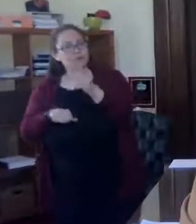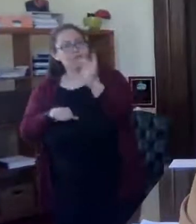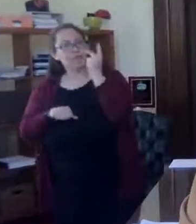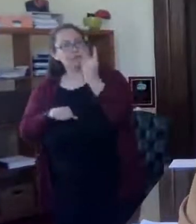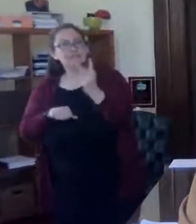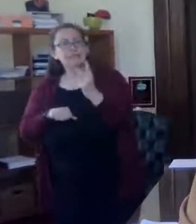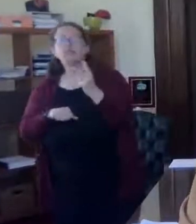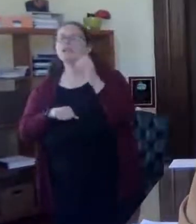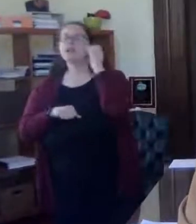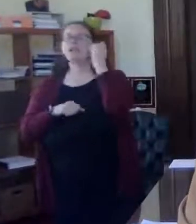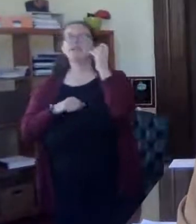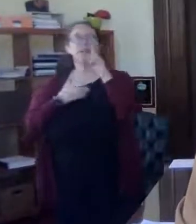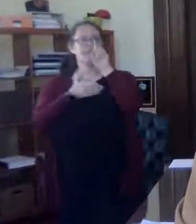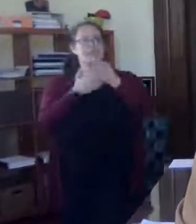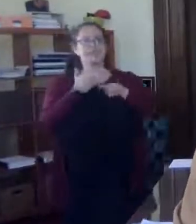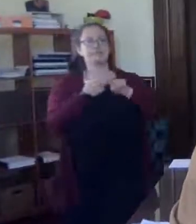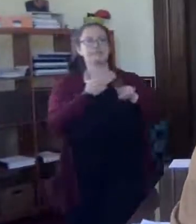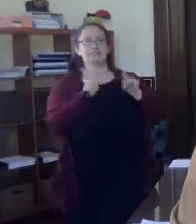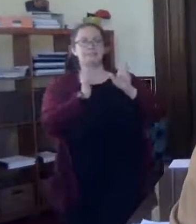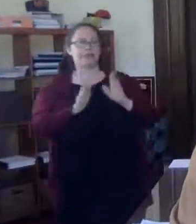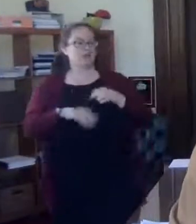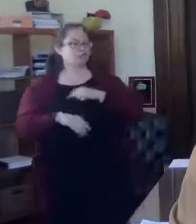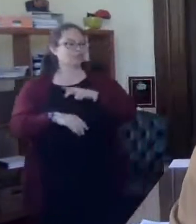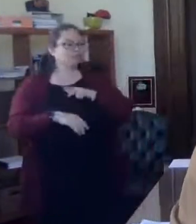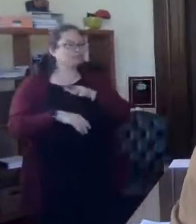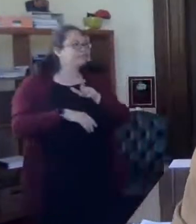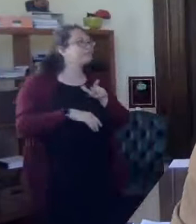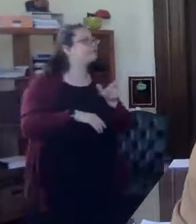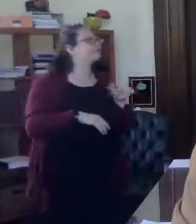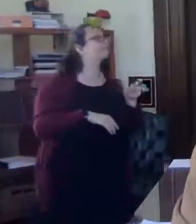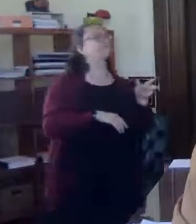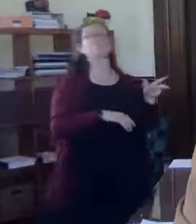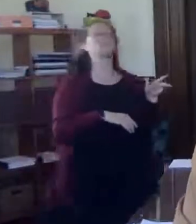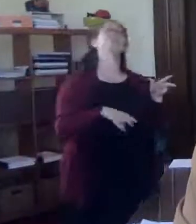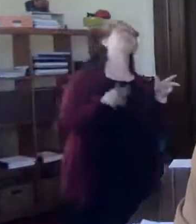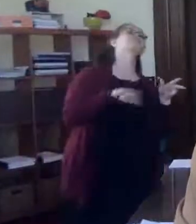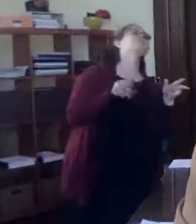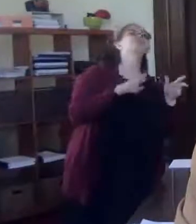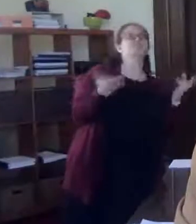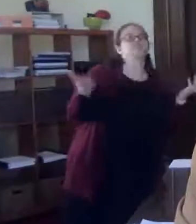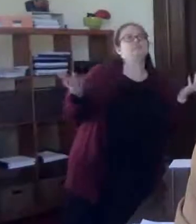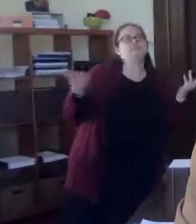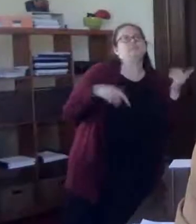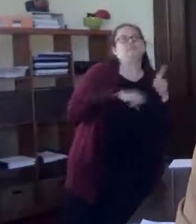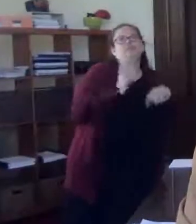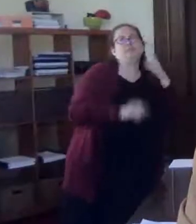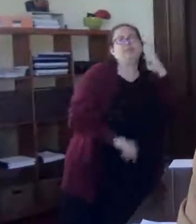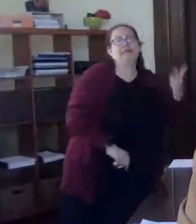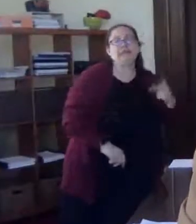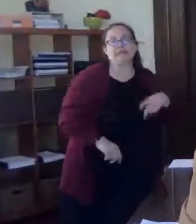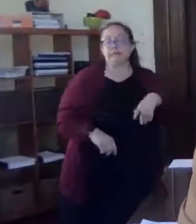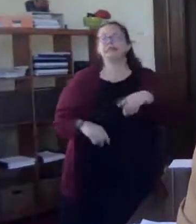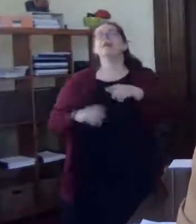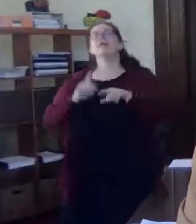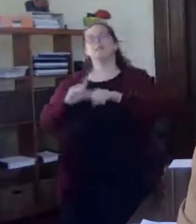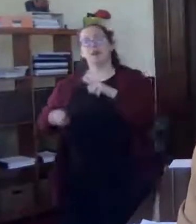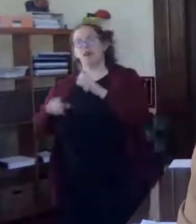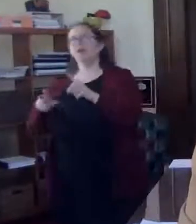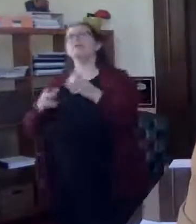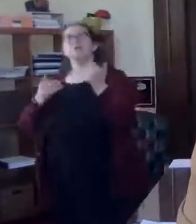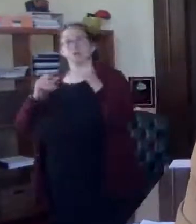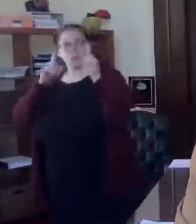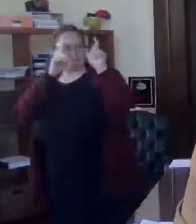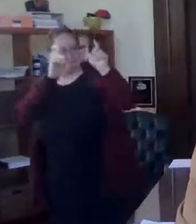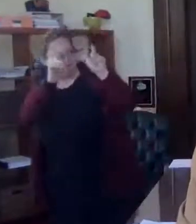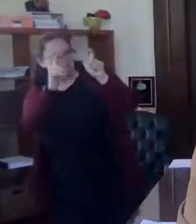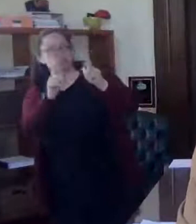building inspector may not get, because the building inspector is going to stay on public property. So you get the drift. Upload some pictures, provide the address.